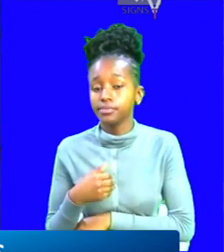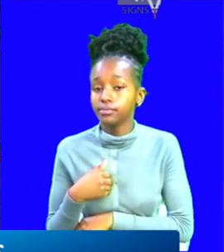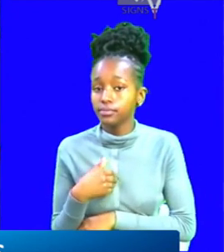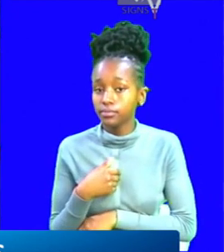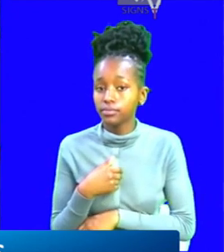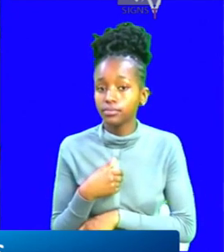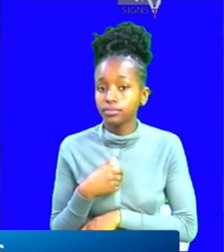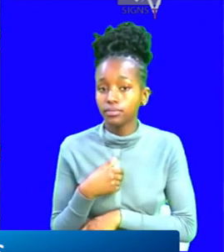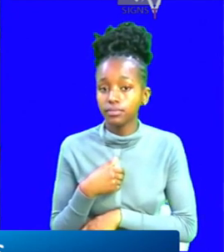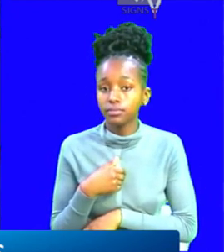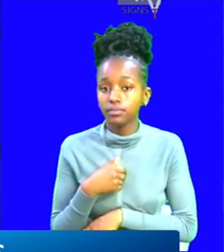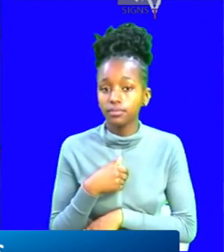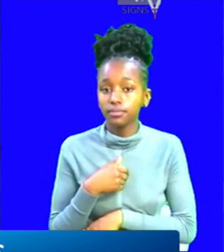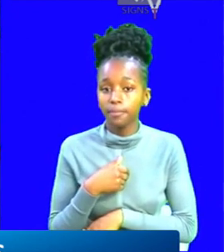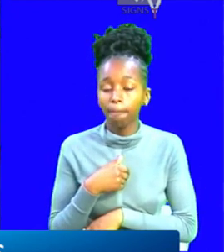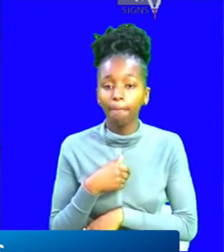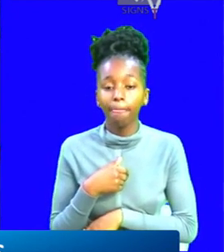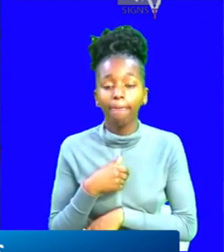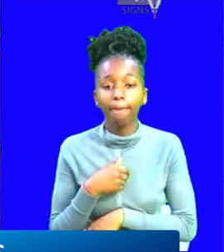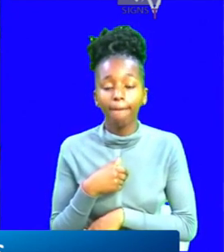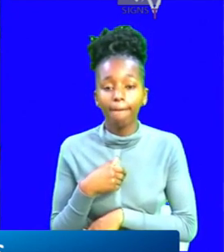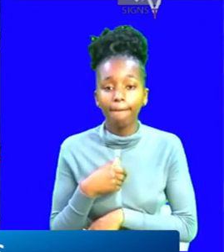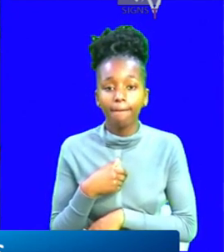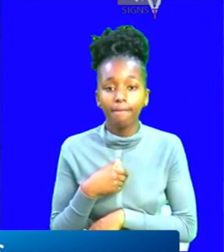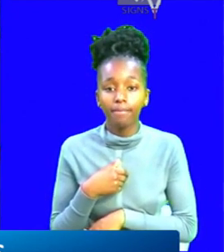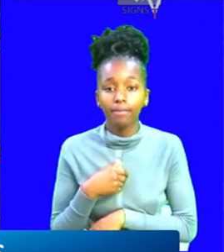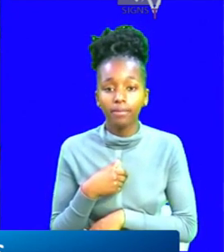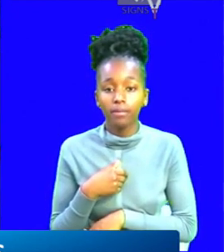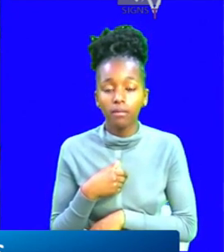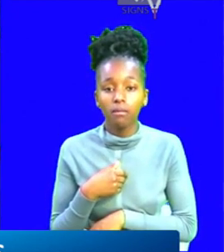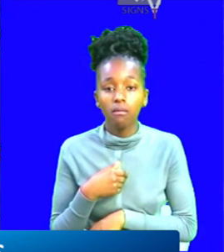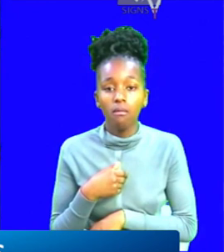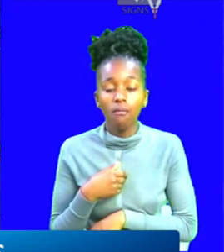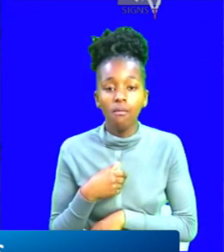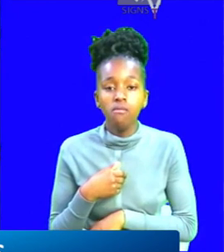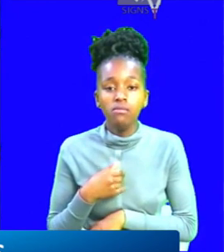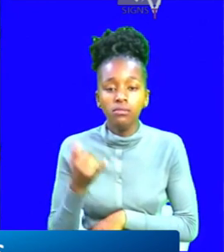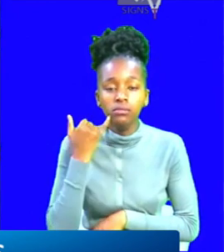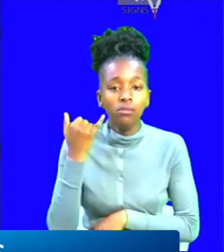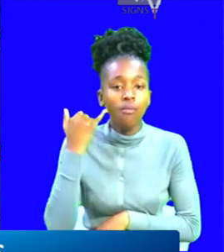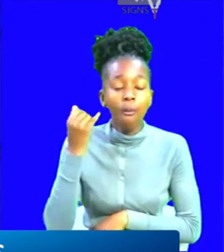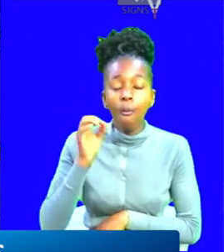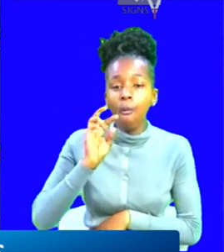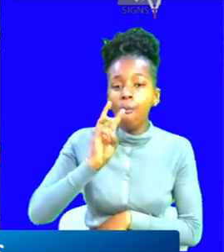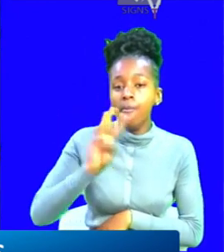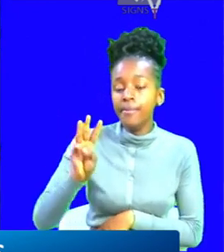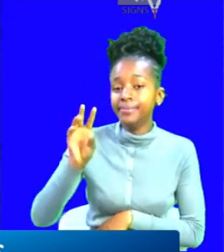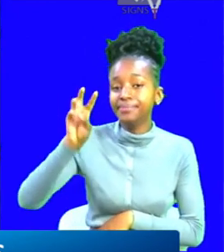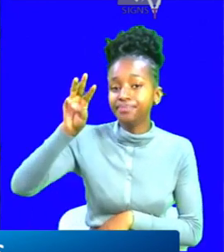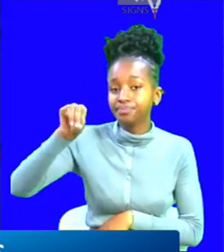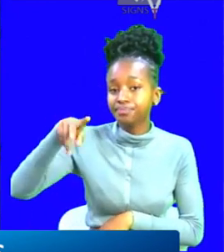to another story here, and it is about Nakuru West MP Samuel